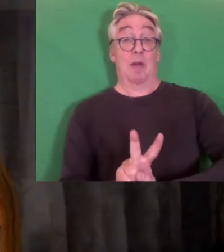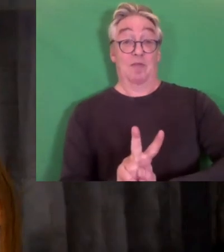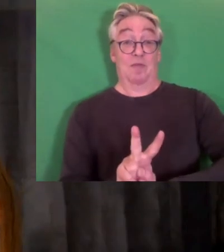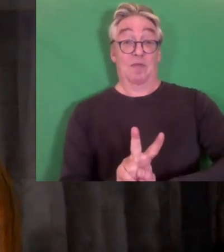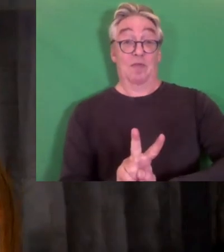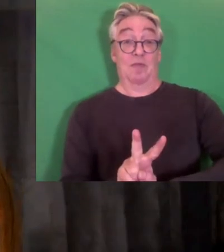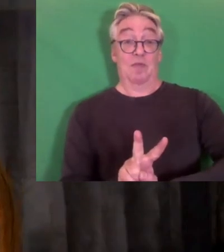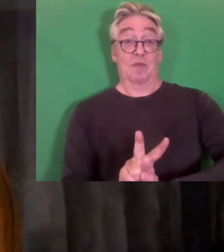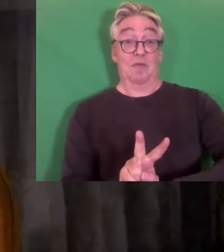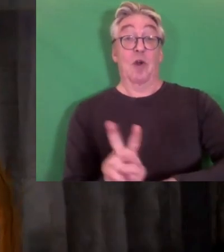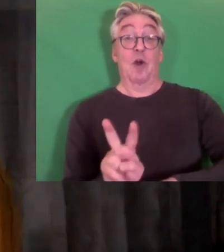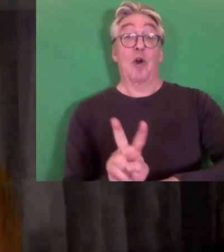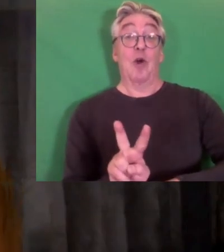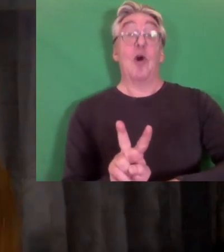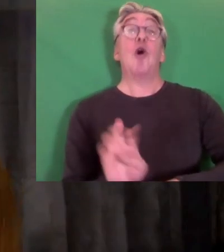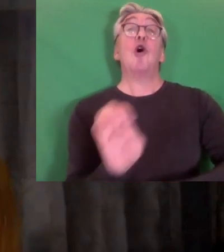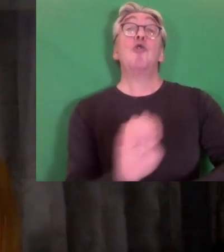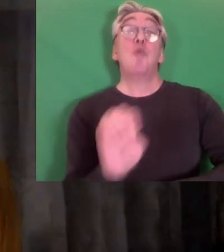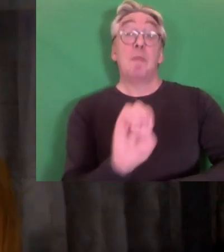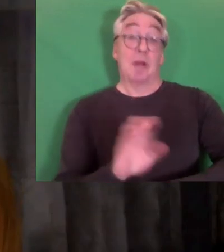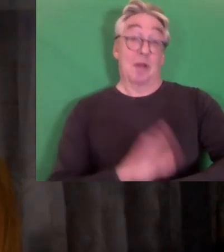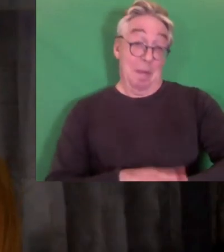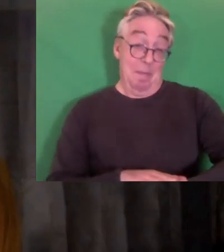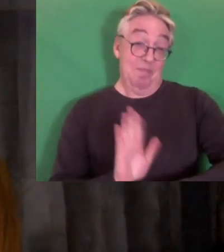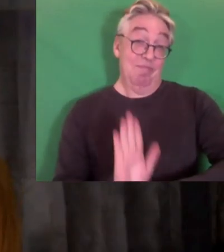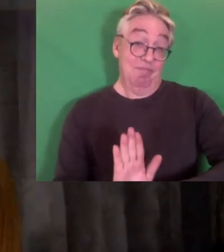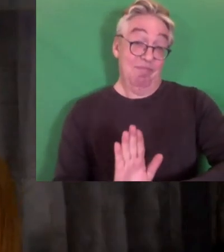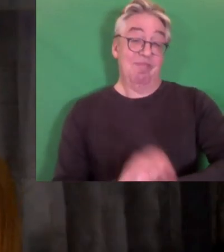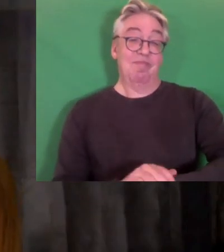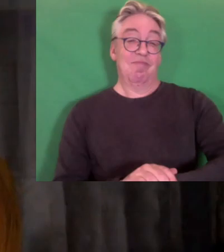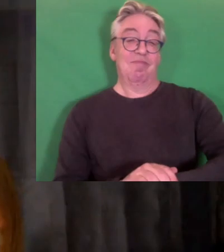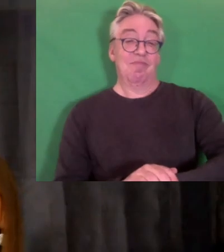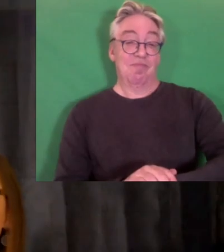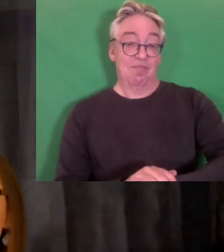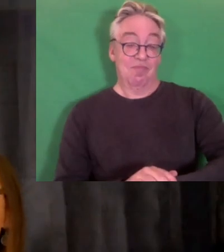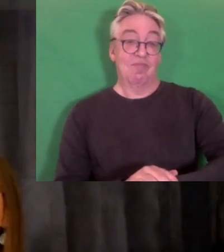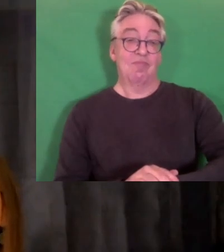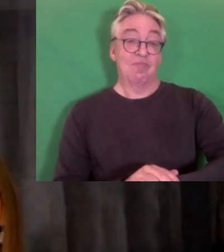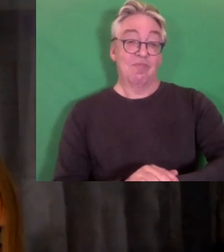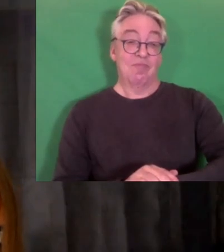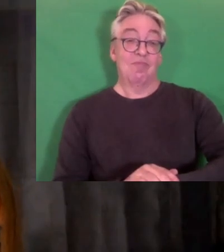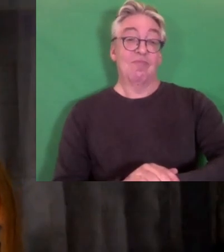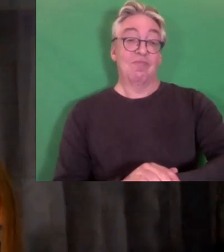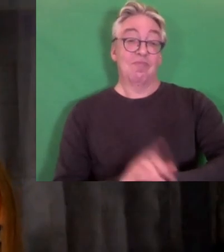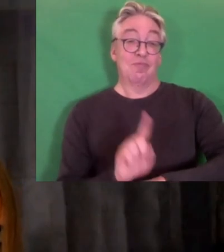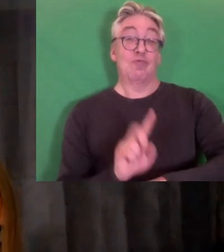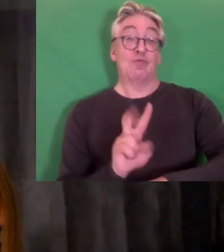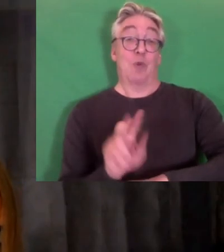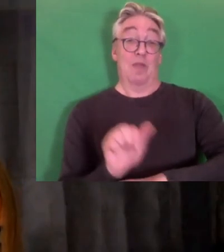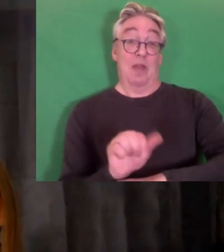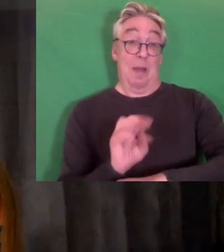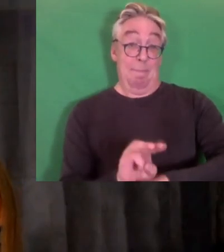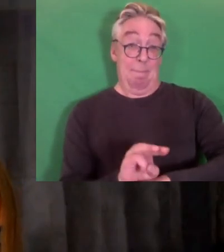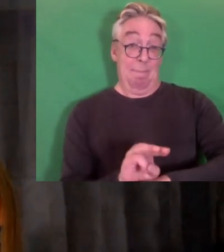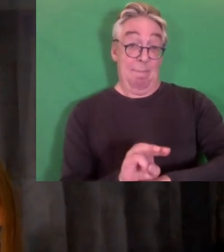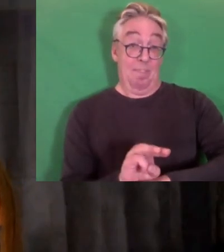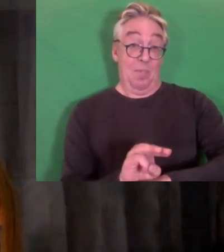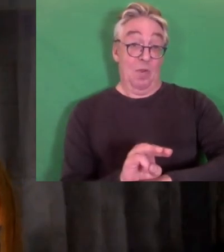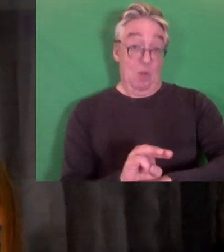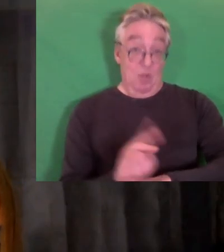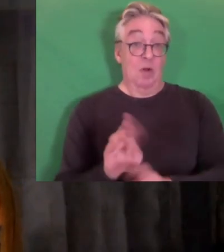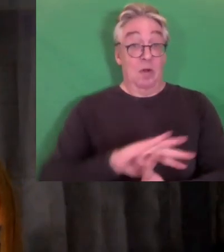time. Yeah, very good. Wherever you are, you have to calculate the time zone. And then we will go on until